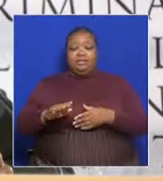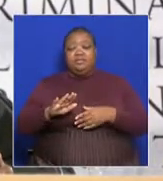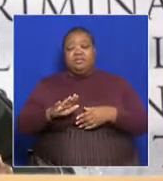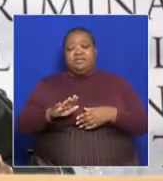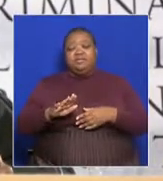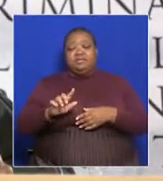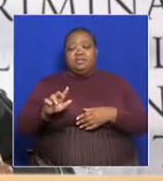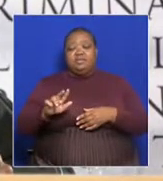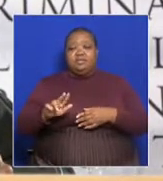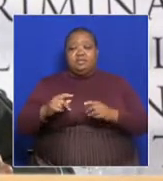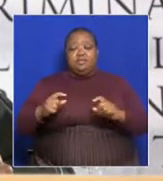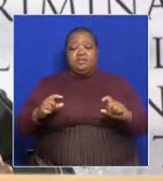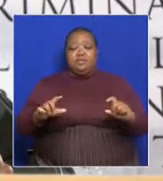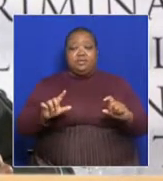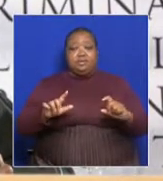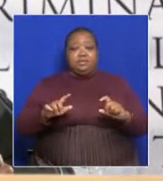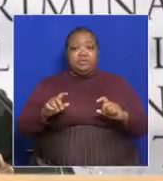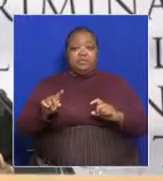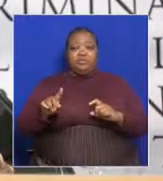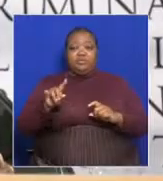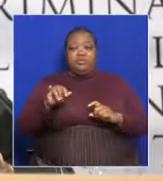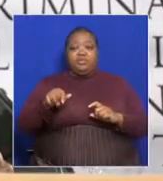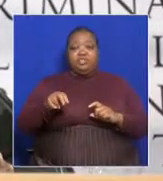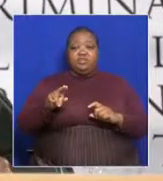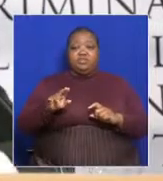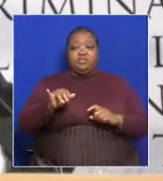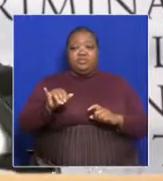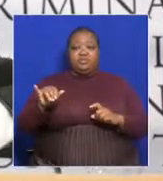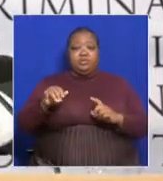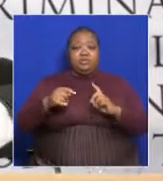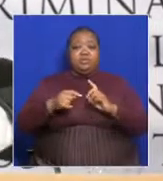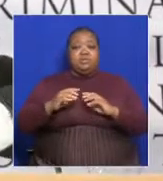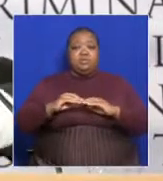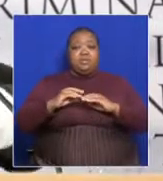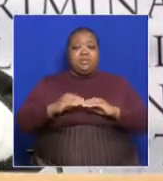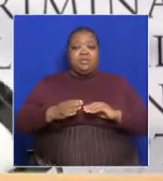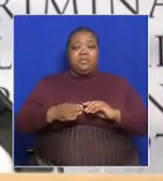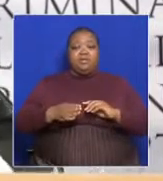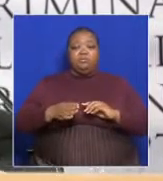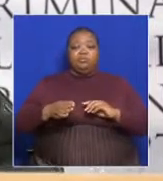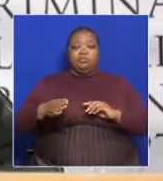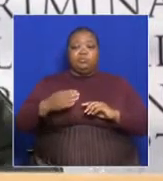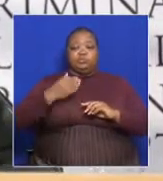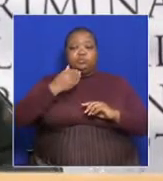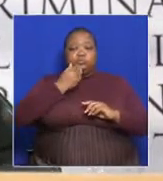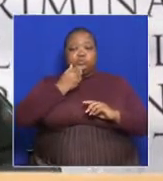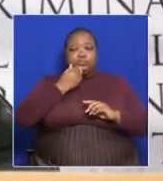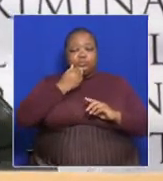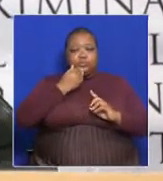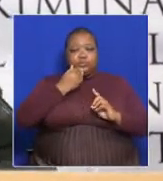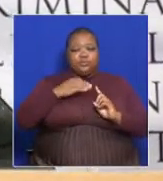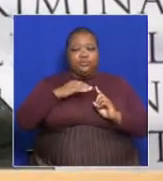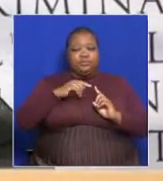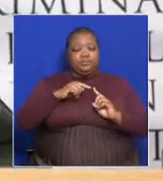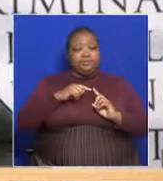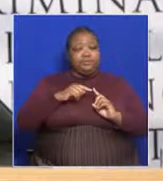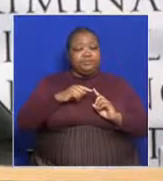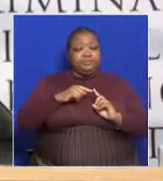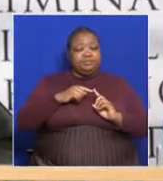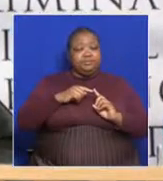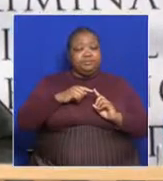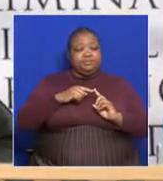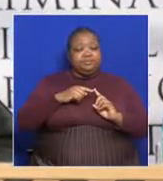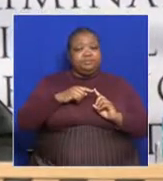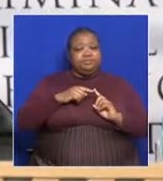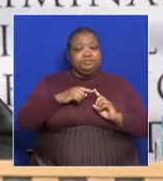says on the 1st of July, these members were present. And an official